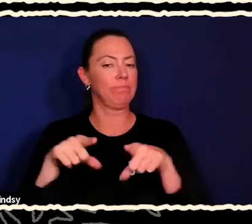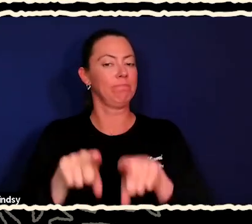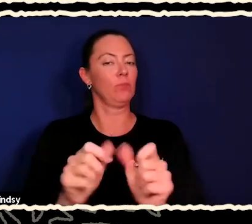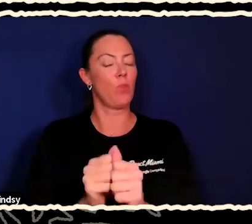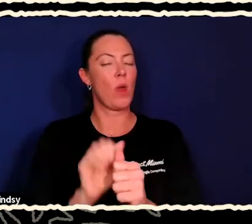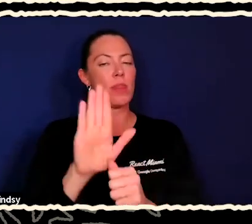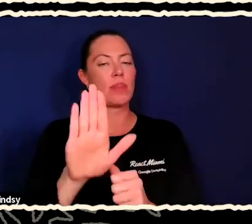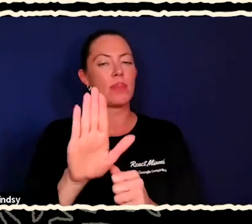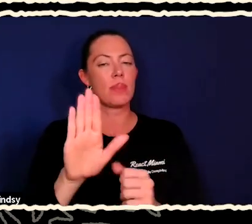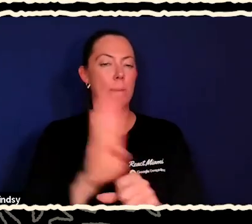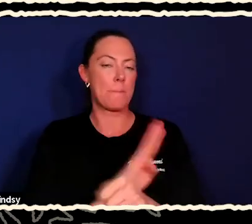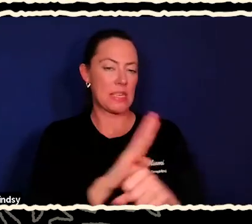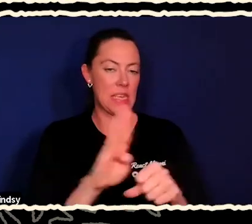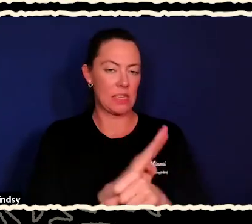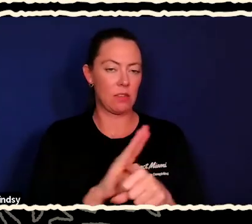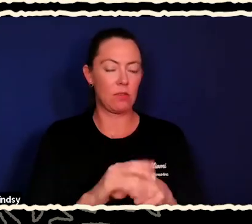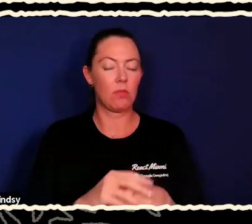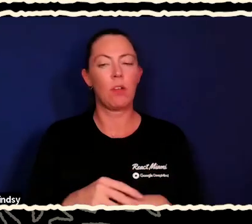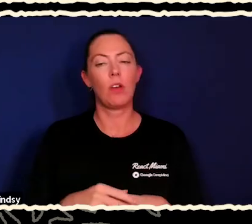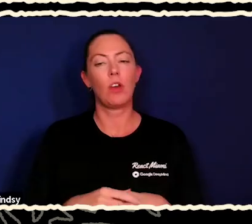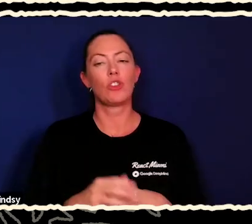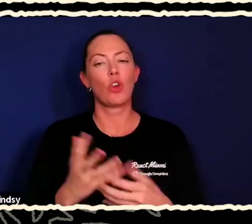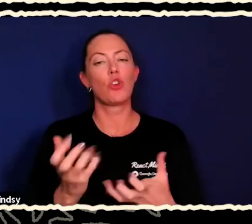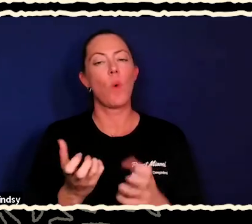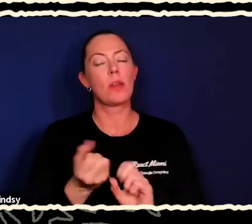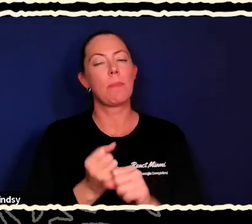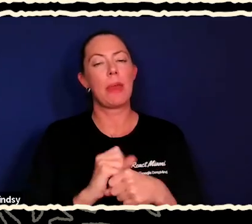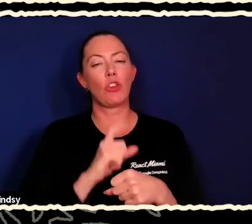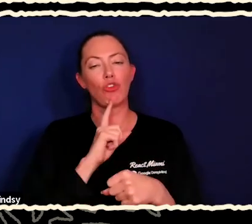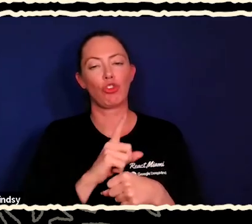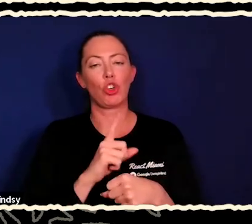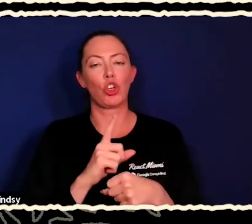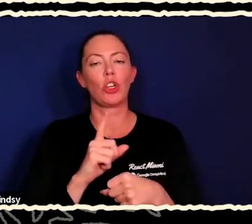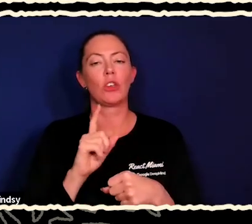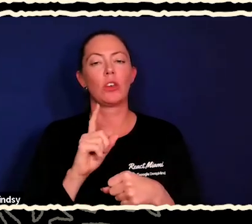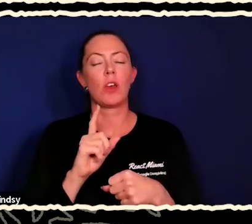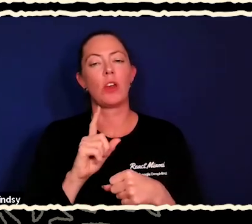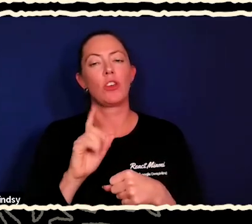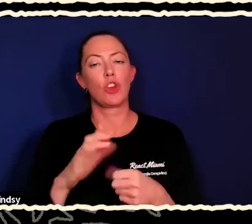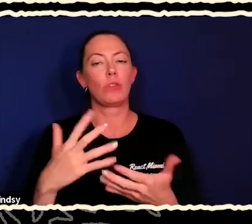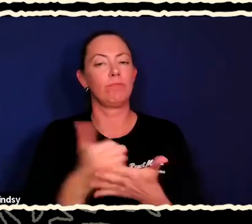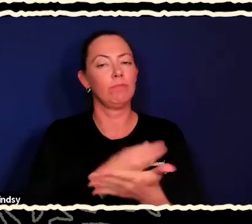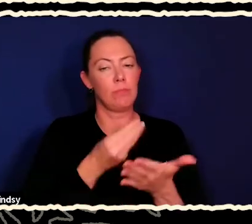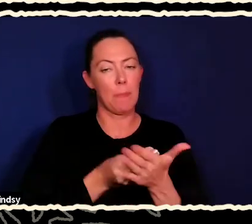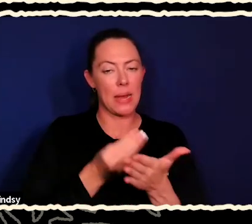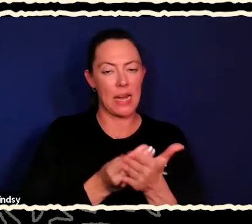for yourself, then it should be aligned with how you perceive value or your users perceive value.